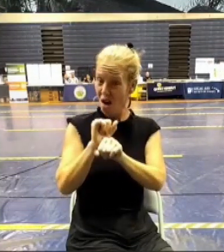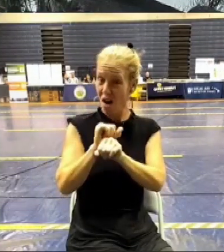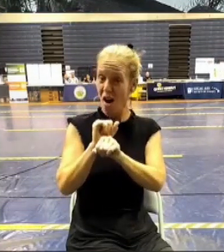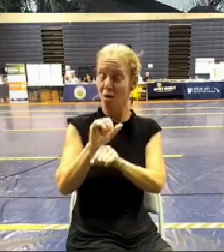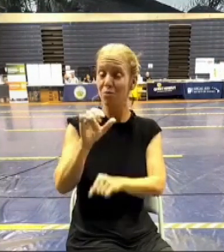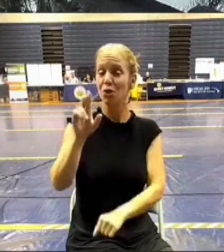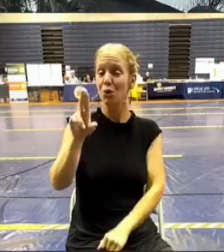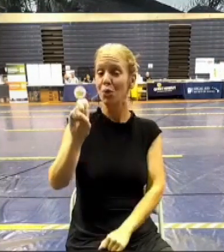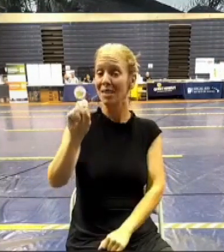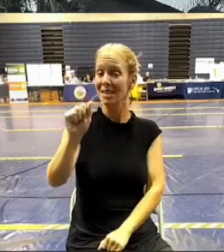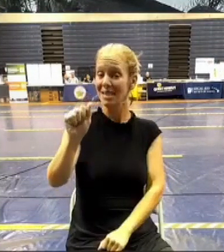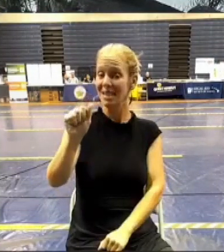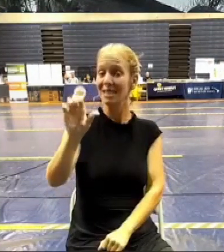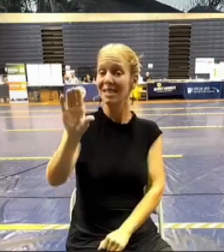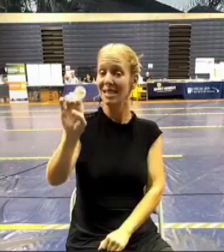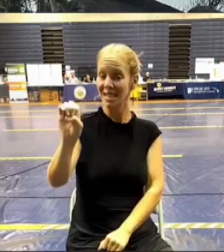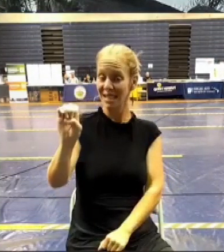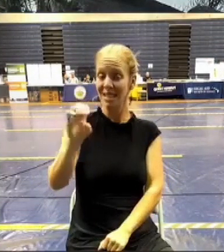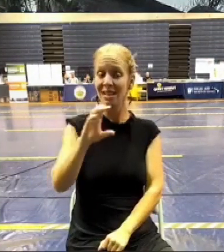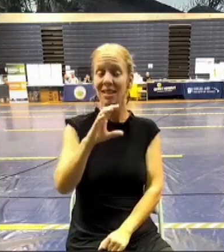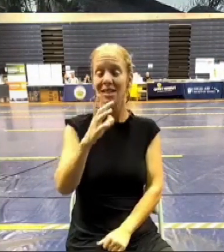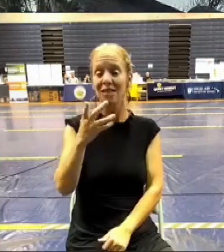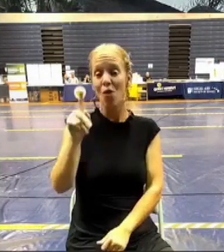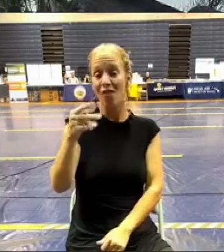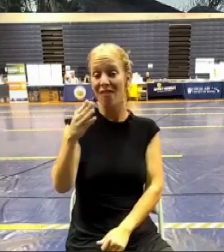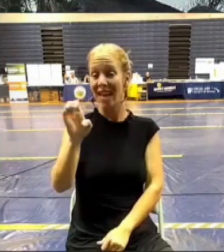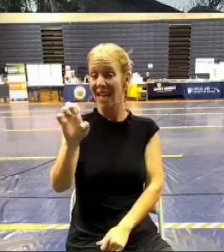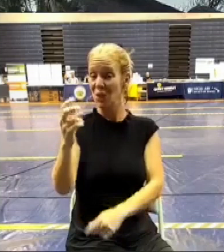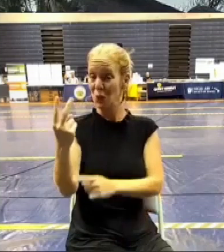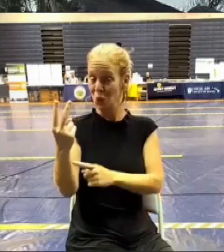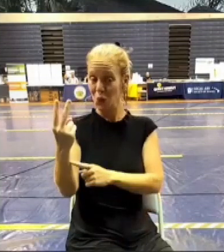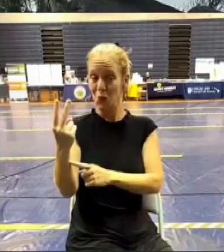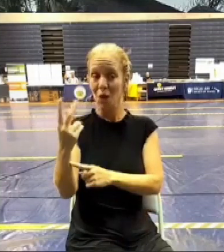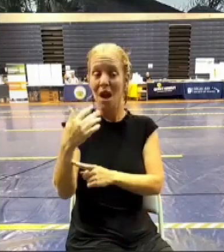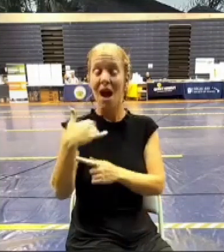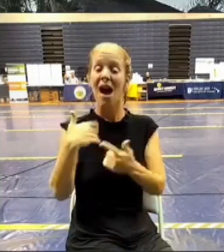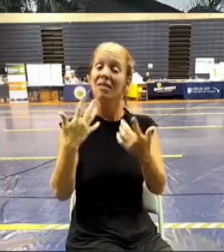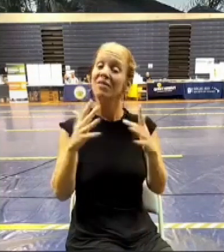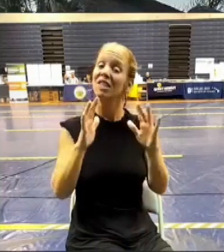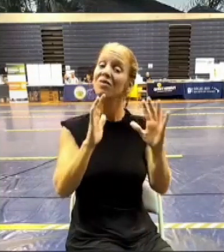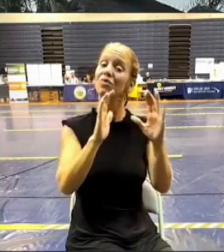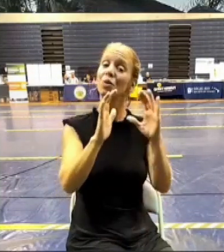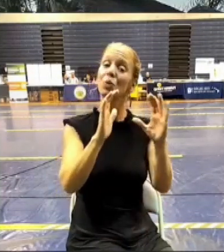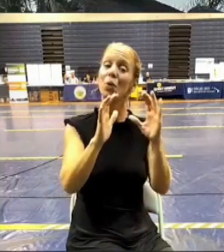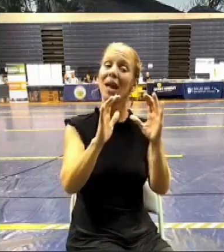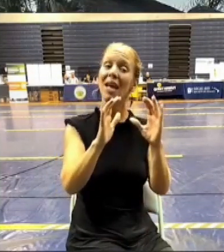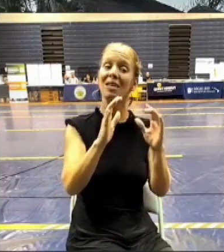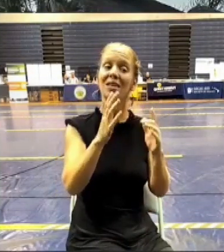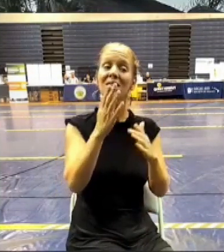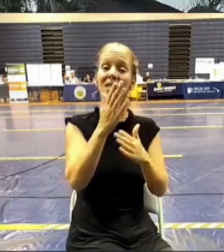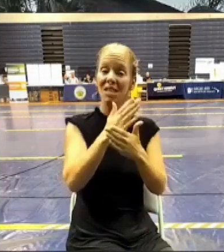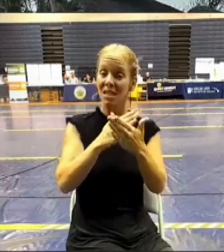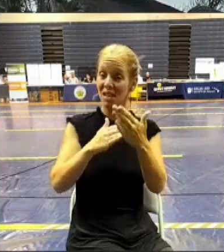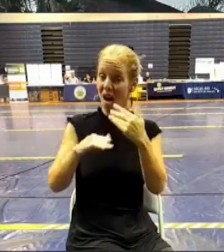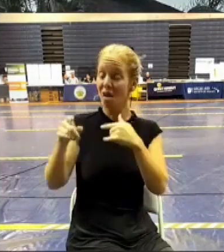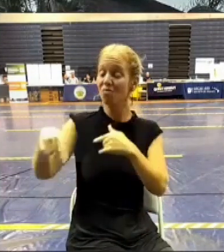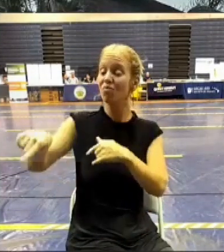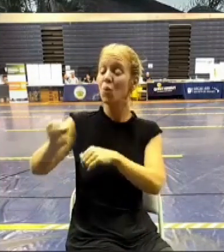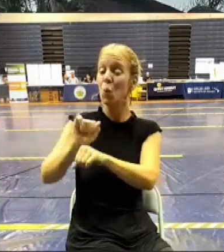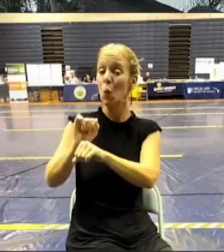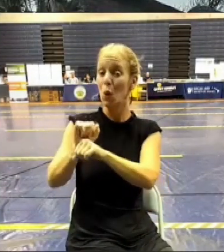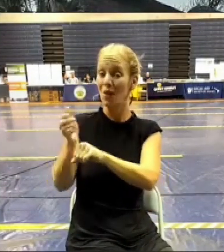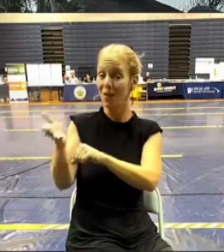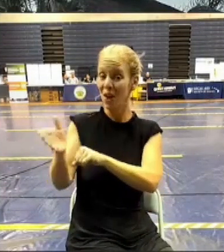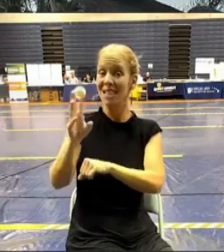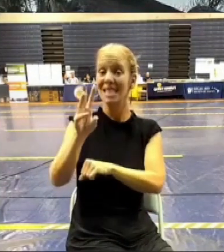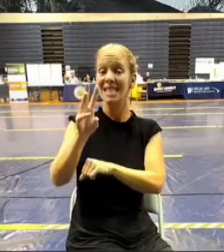construction companies in phase two, which is the debris cleanup. Folks who I spoke to start at $66 an hour if they're working in the debris